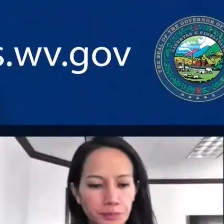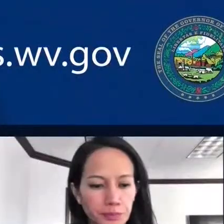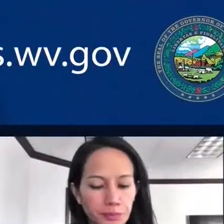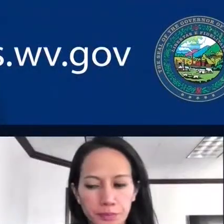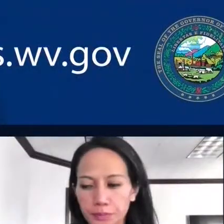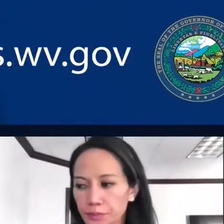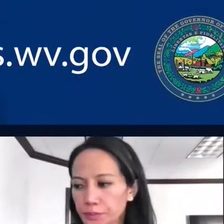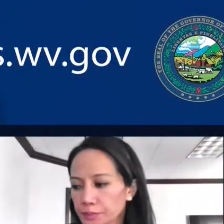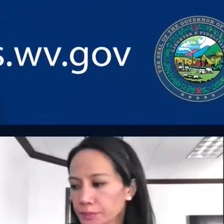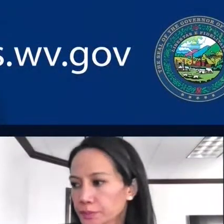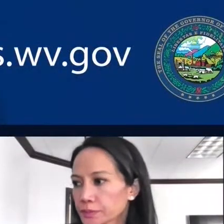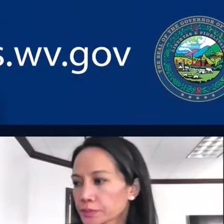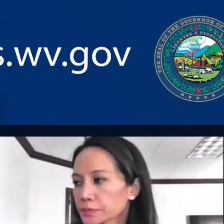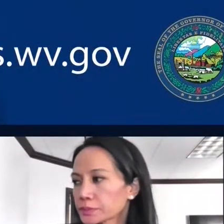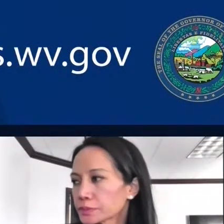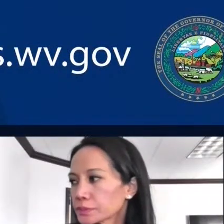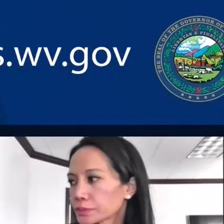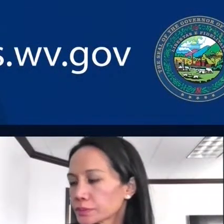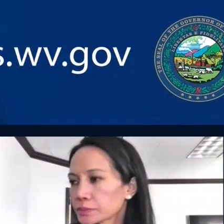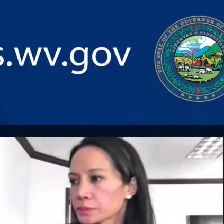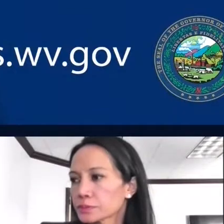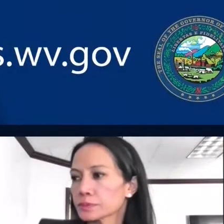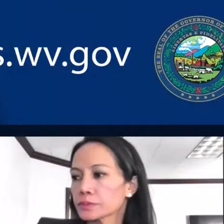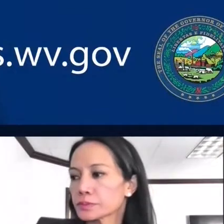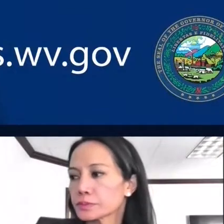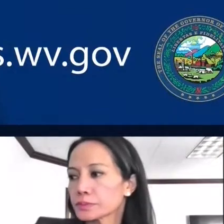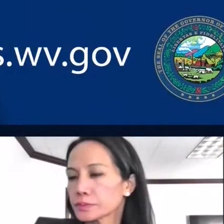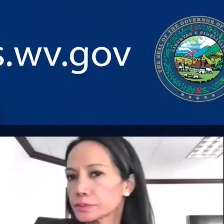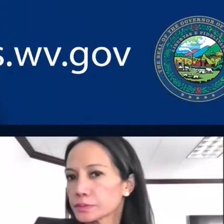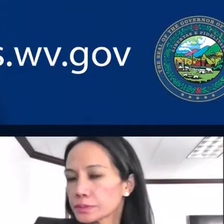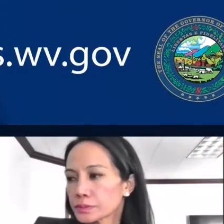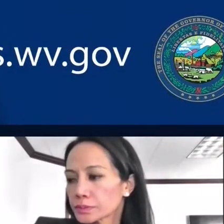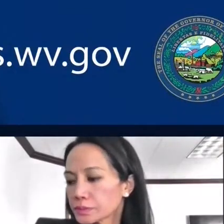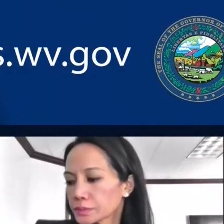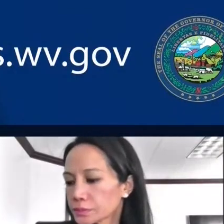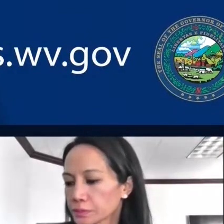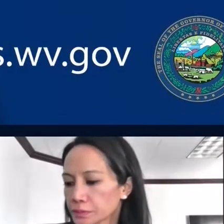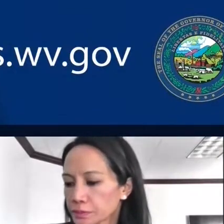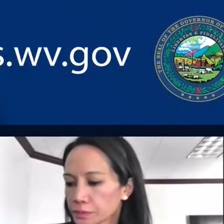you. Okay, like I said,